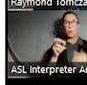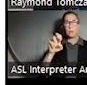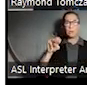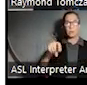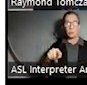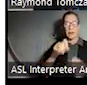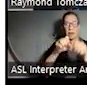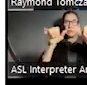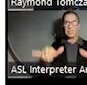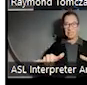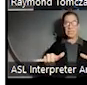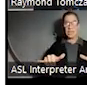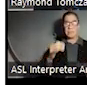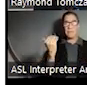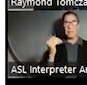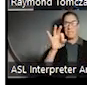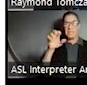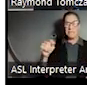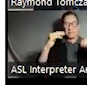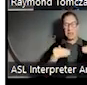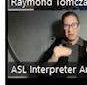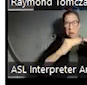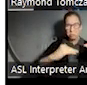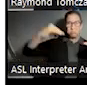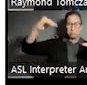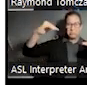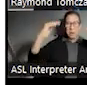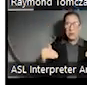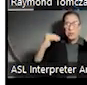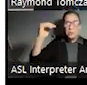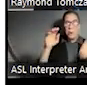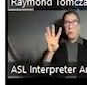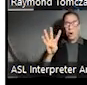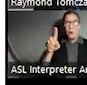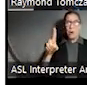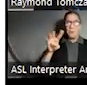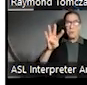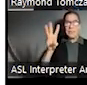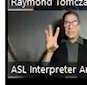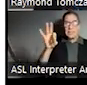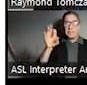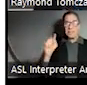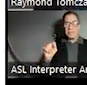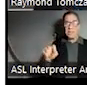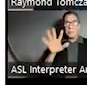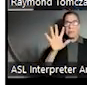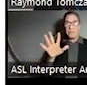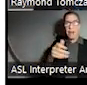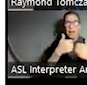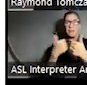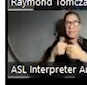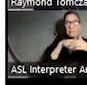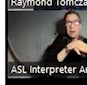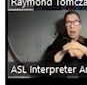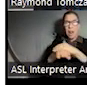just about 15 feet above 10th Avenue to a whopping 146 feet with 5 separate over and underpasses crossing 10th Avenue